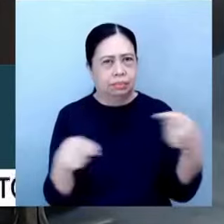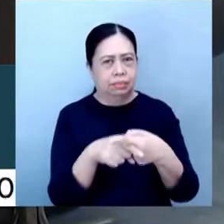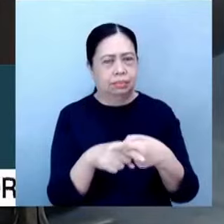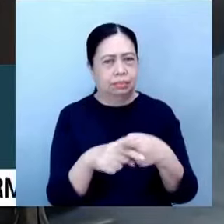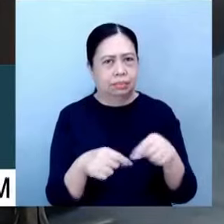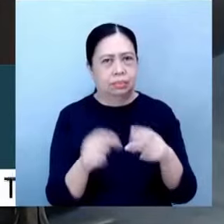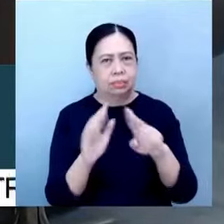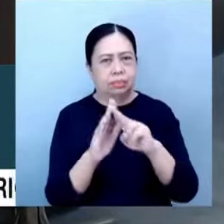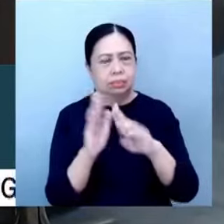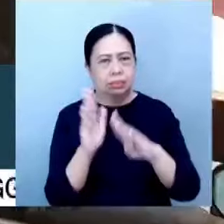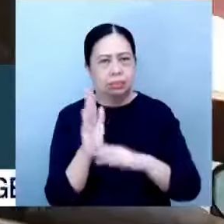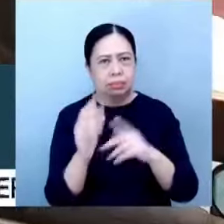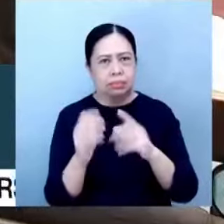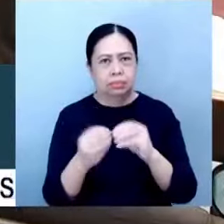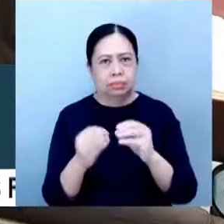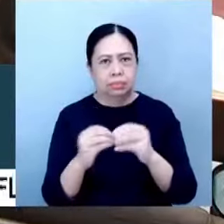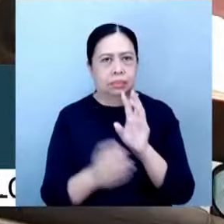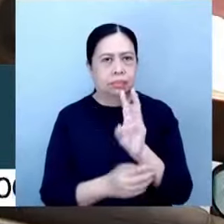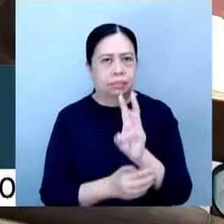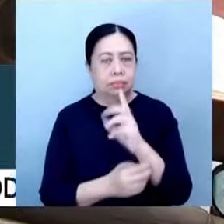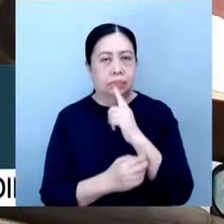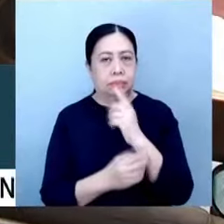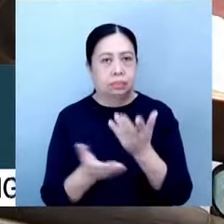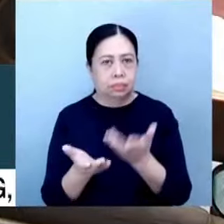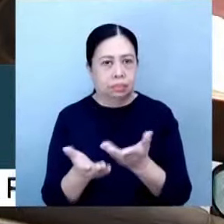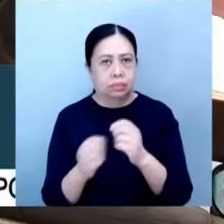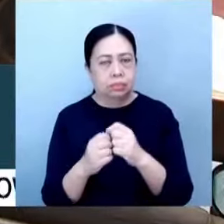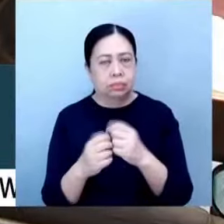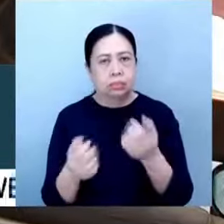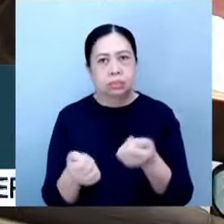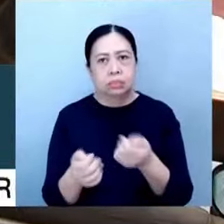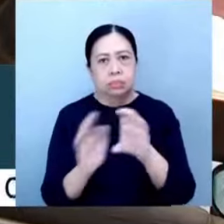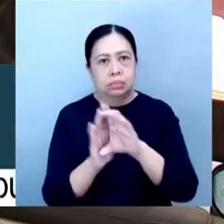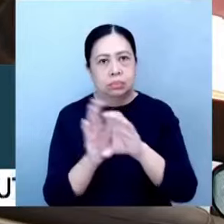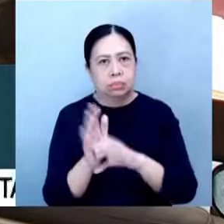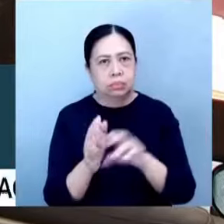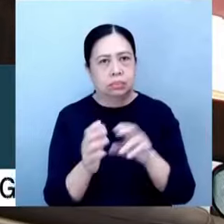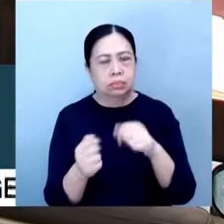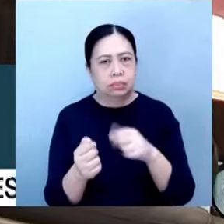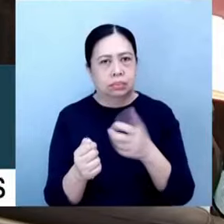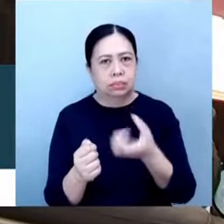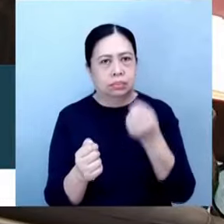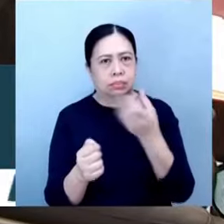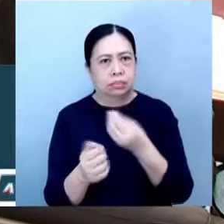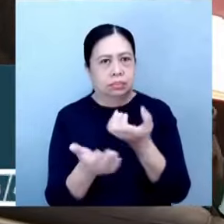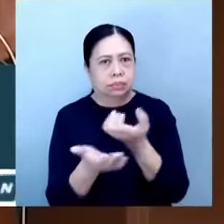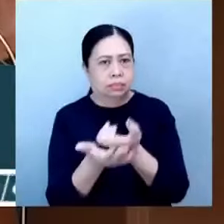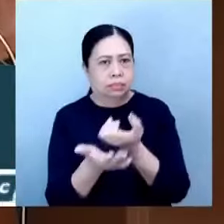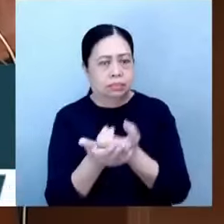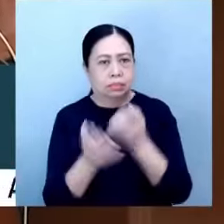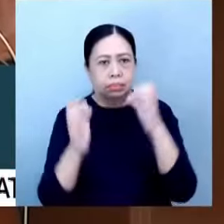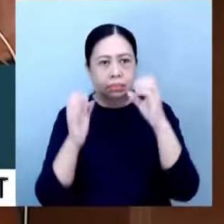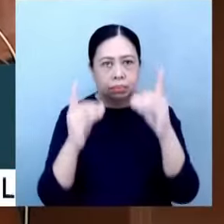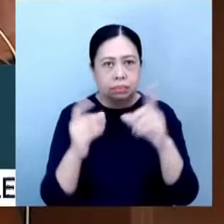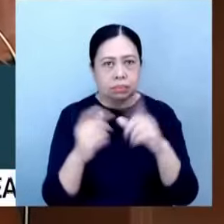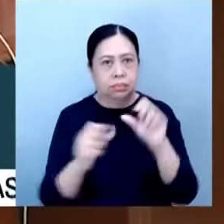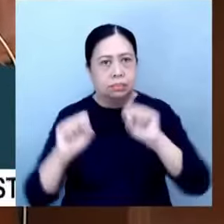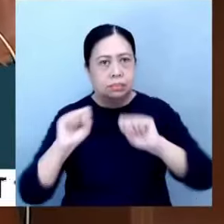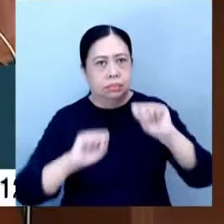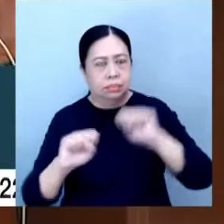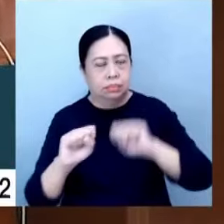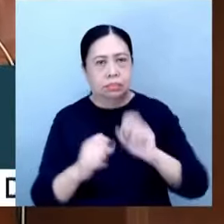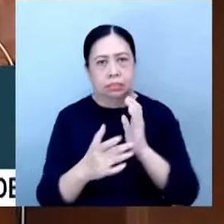6, which proposes to relax the Constitution's national patrimony and economy, education, science and